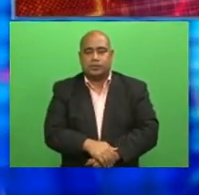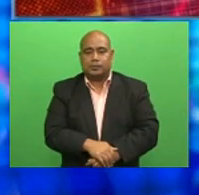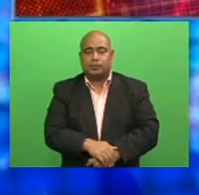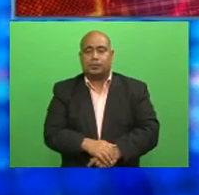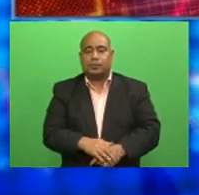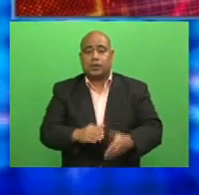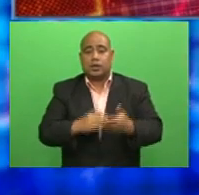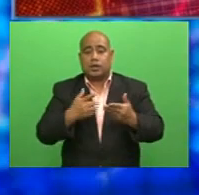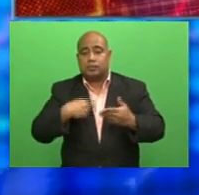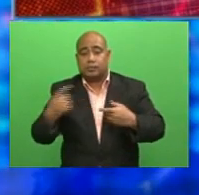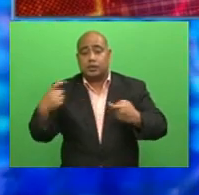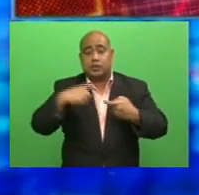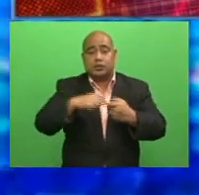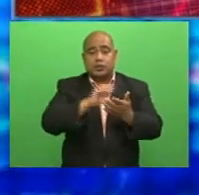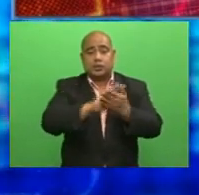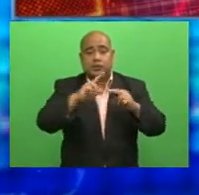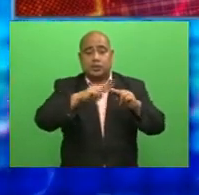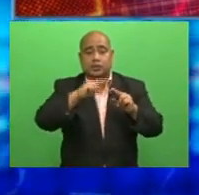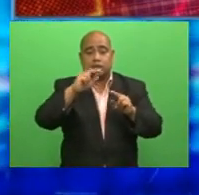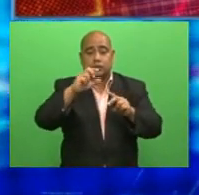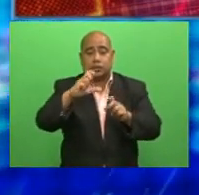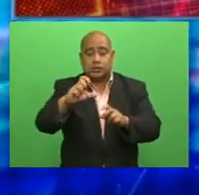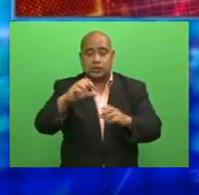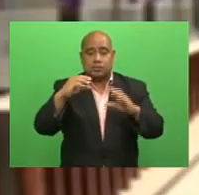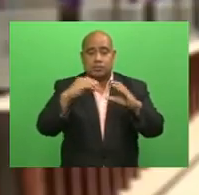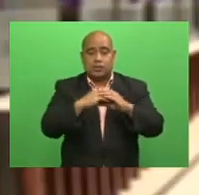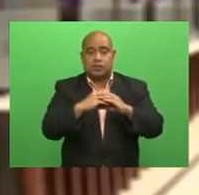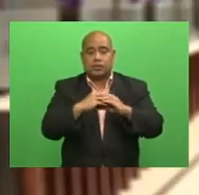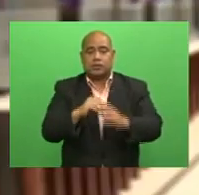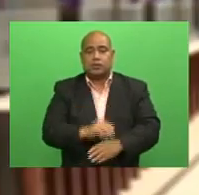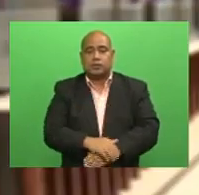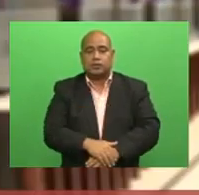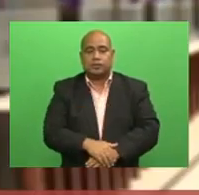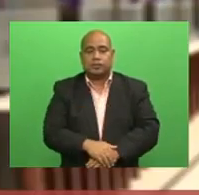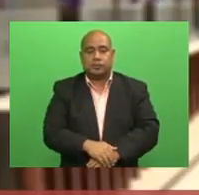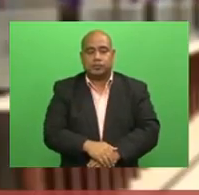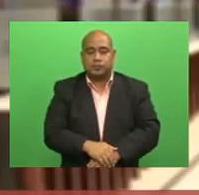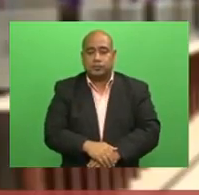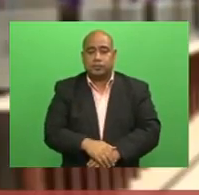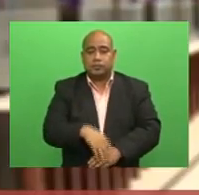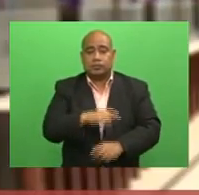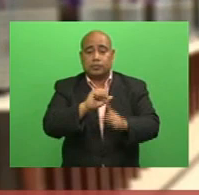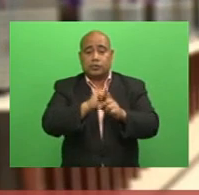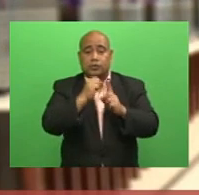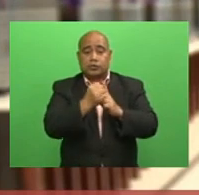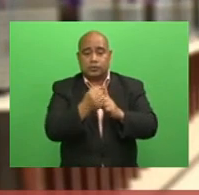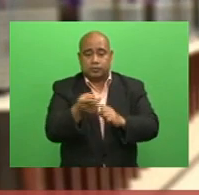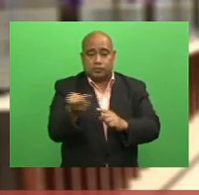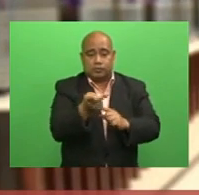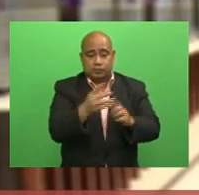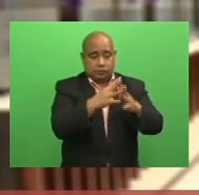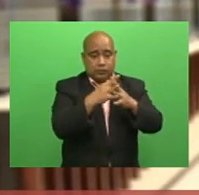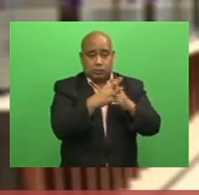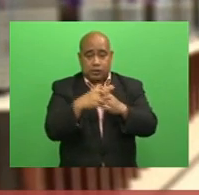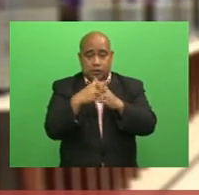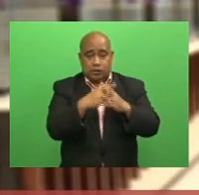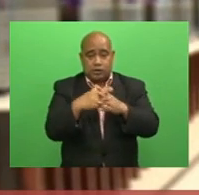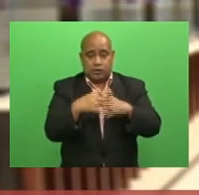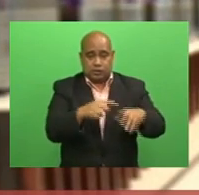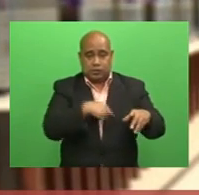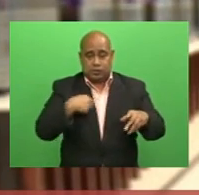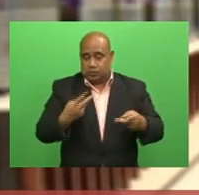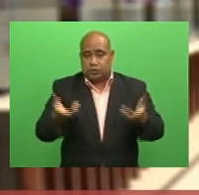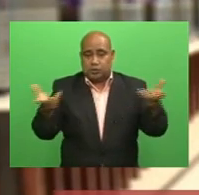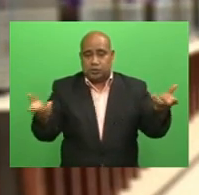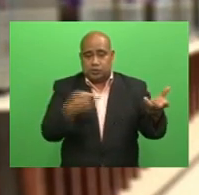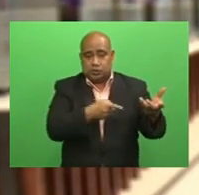from HFC Bank with the latest from the stock market. The situation in both the United States and China has raised fresh concern about